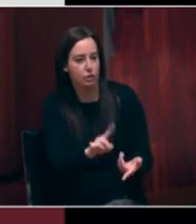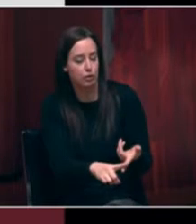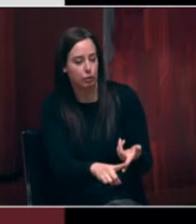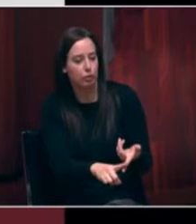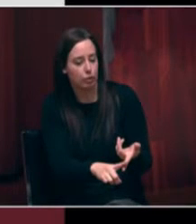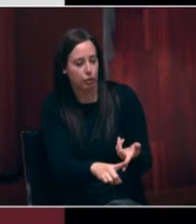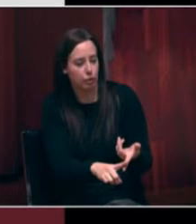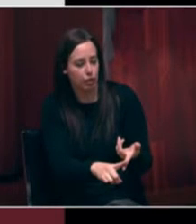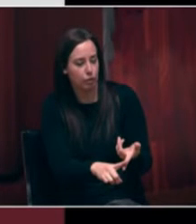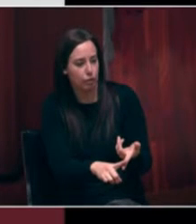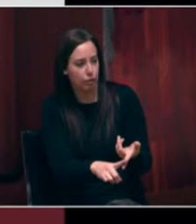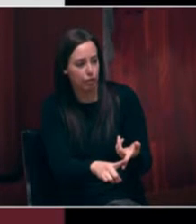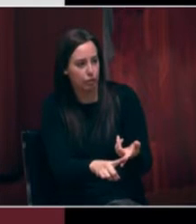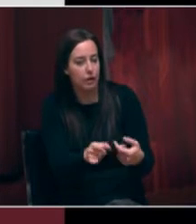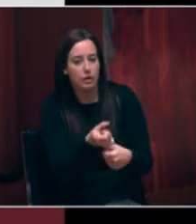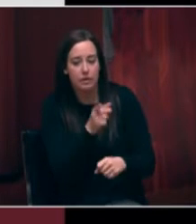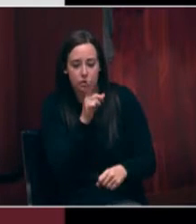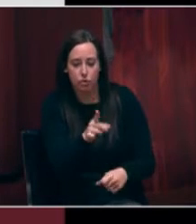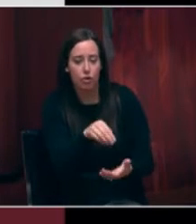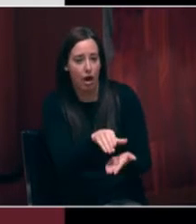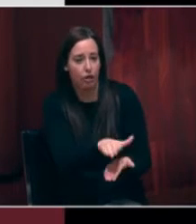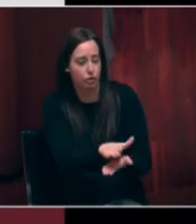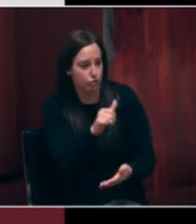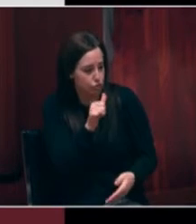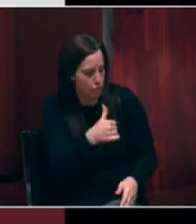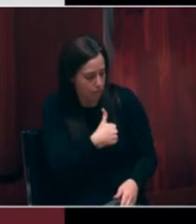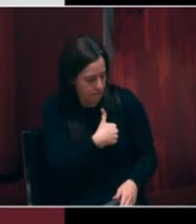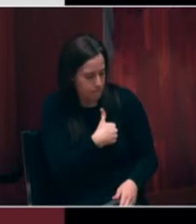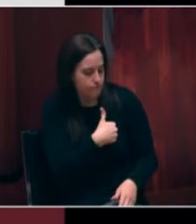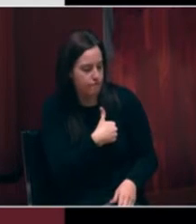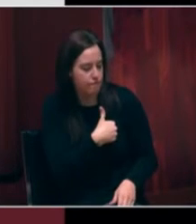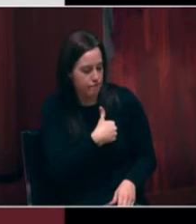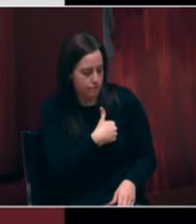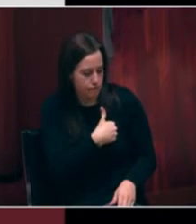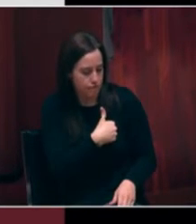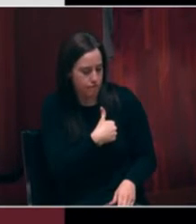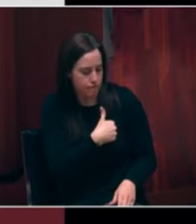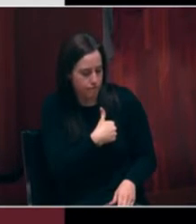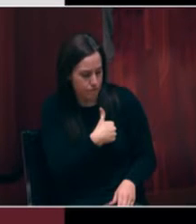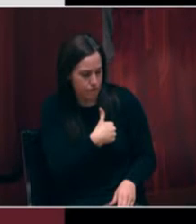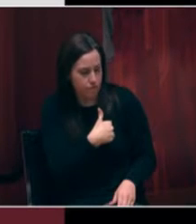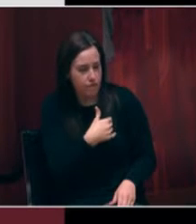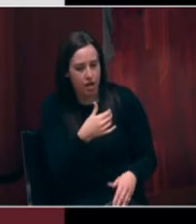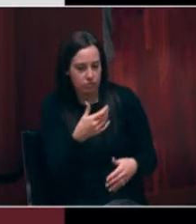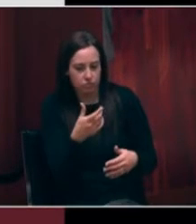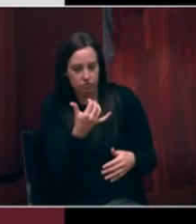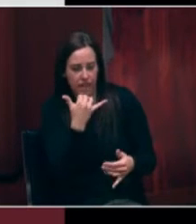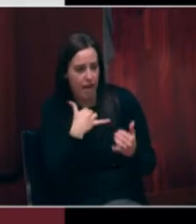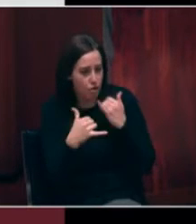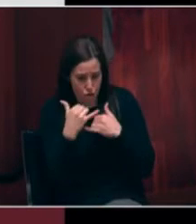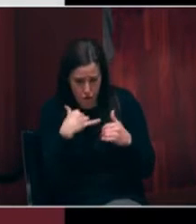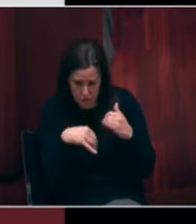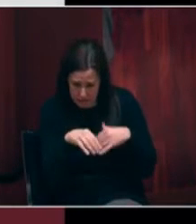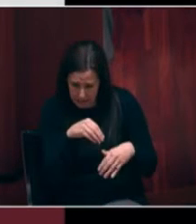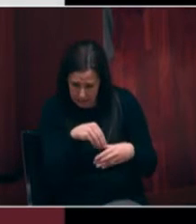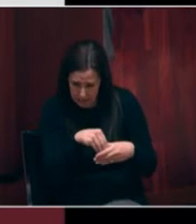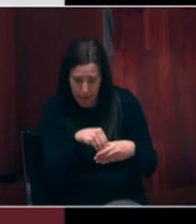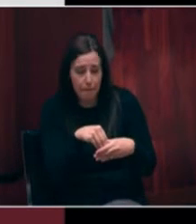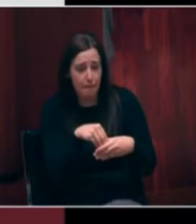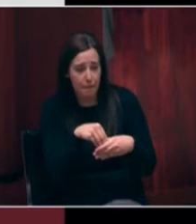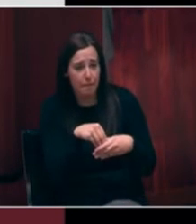to ensure that records don't have underlying potential errors that might cause an